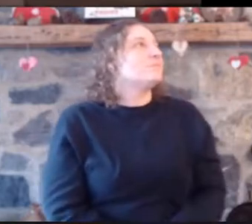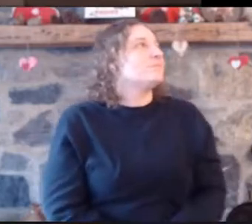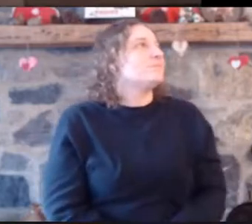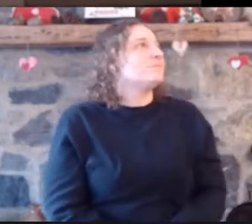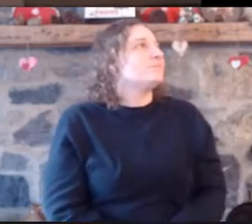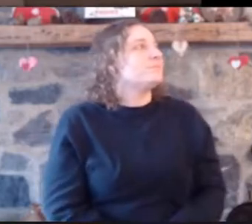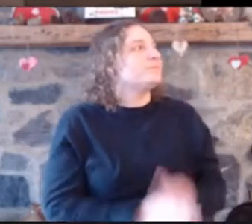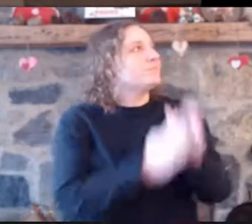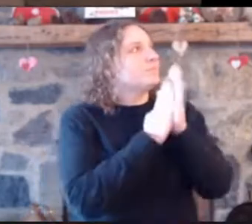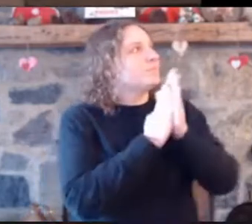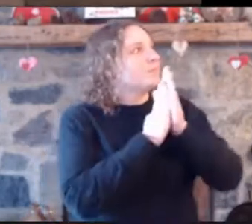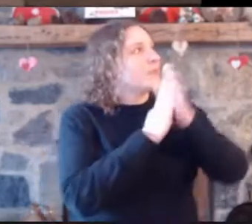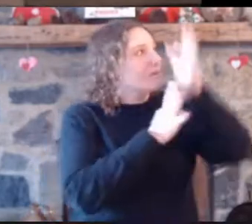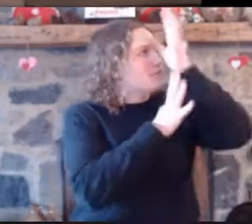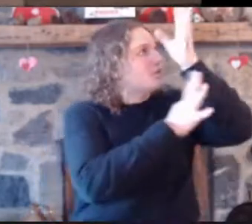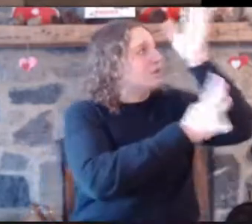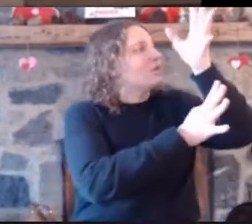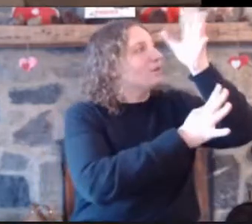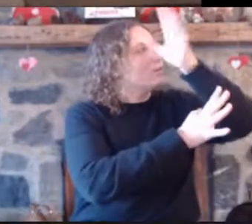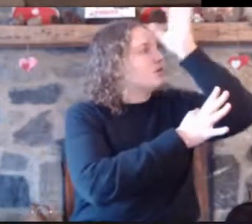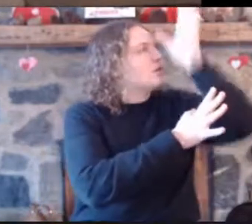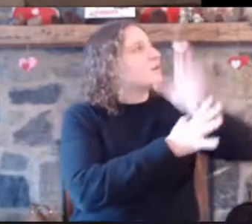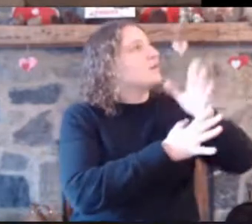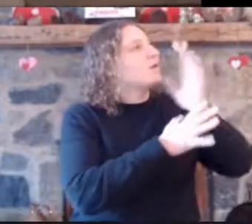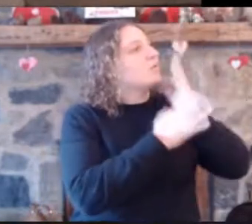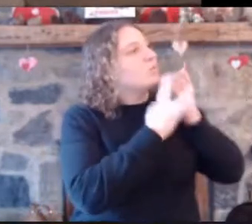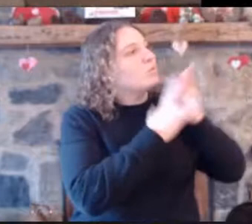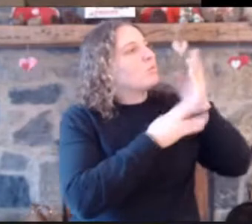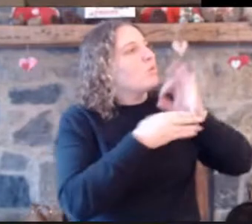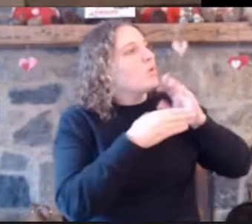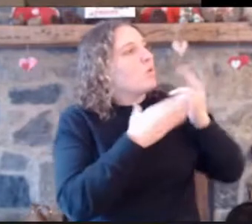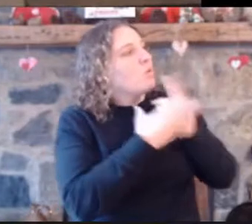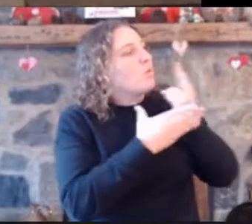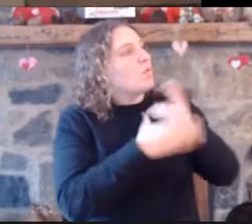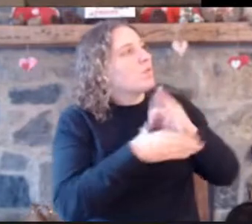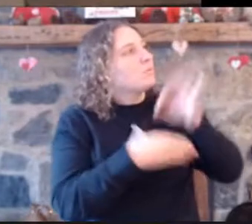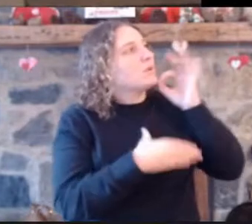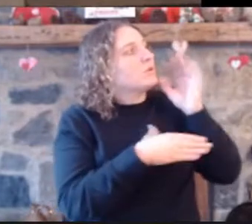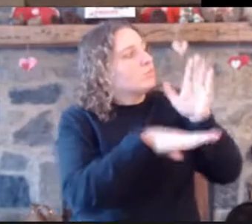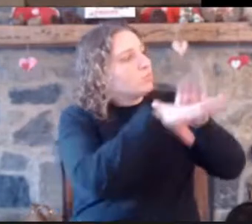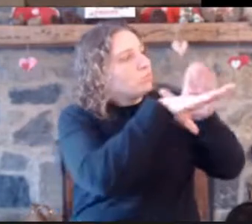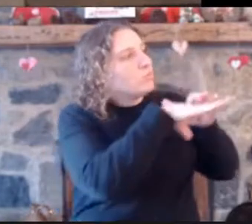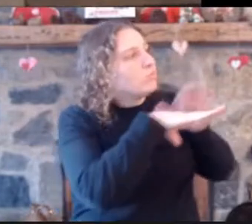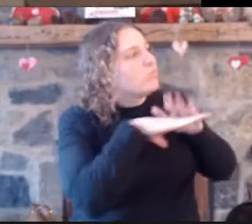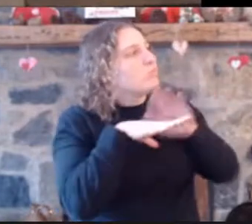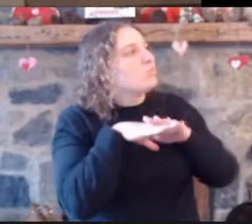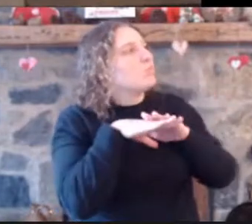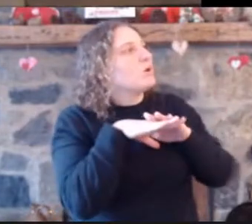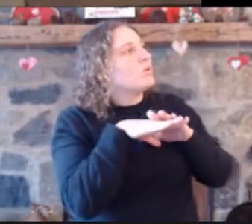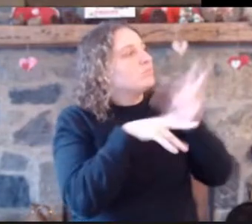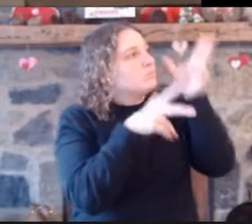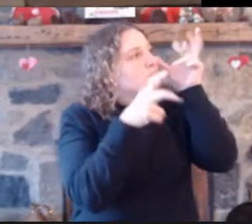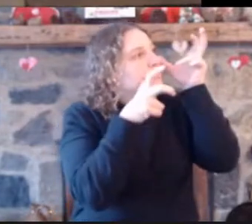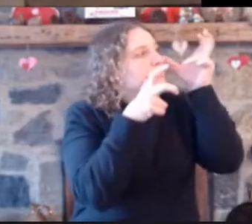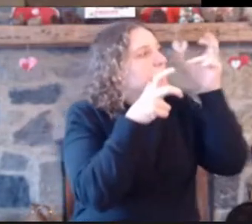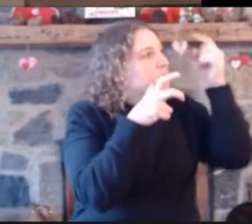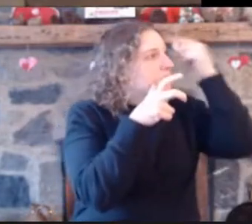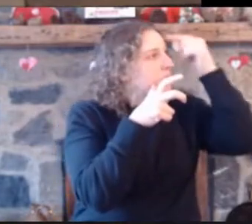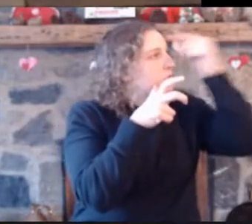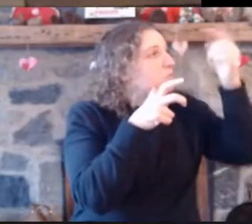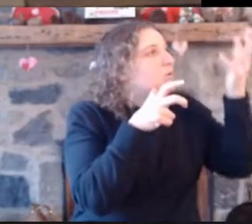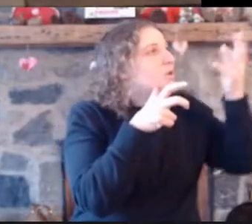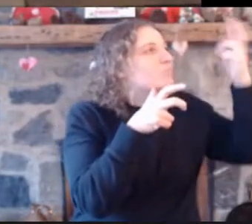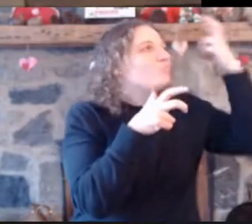I pray, Father God, you would, through your Holy Spirit, call all who are listening, who don't know you. You are hearing this for a reason.